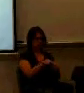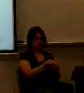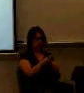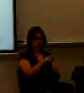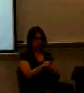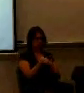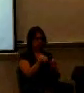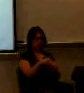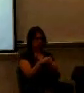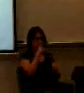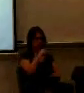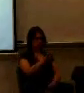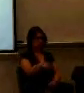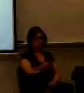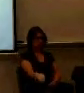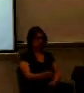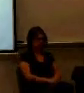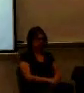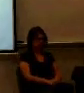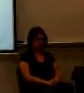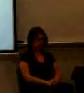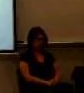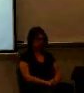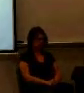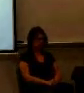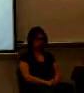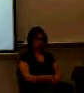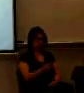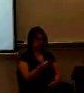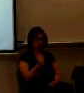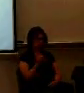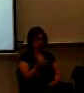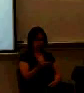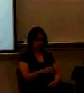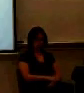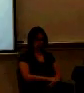a mouse, it's just gone. Right? So that's